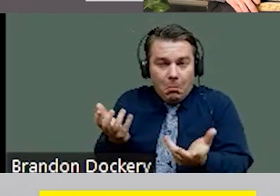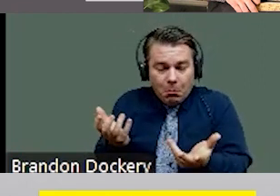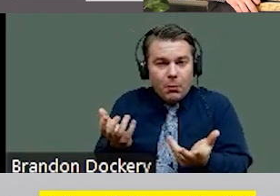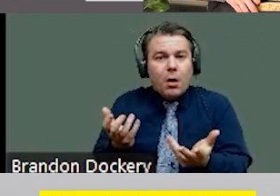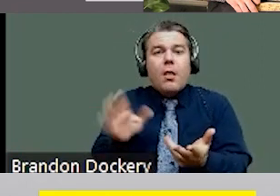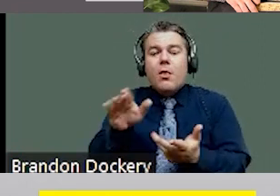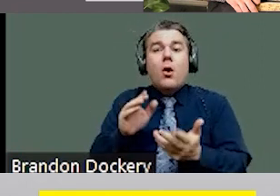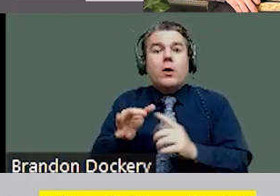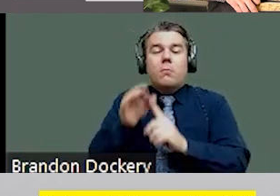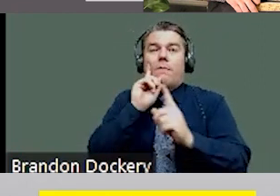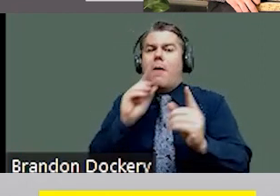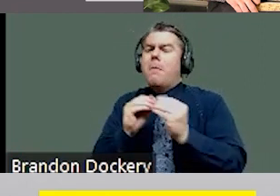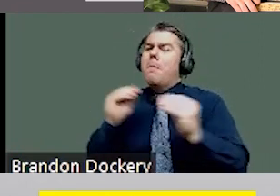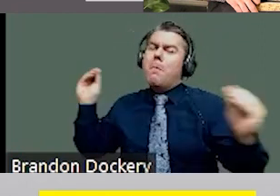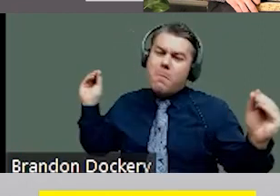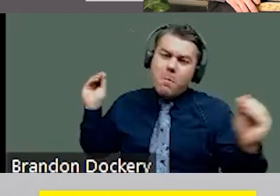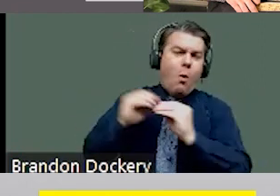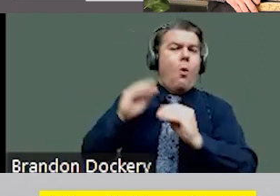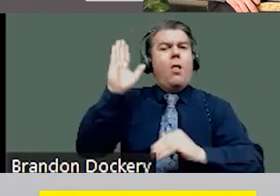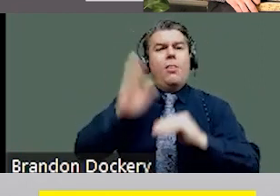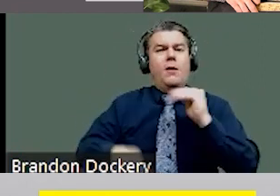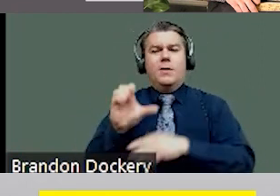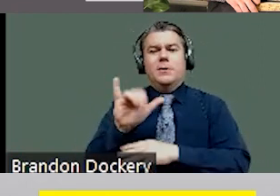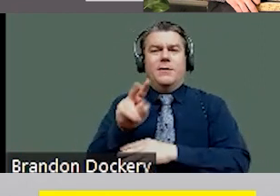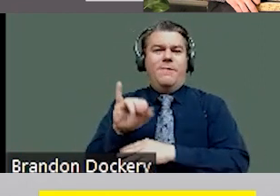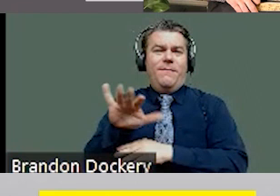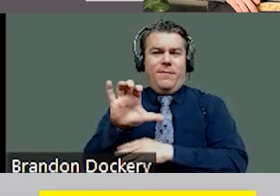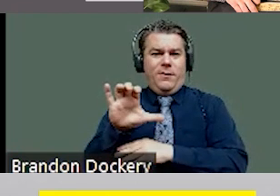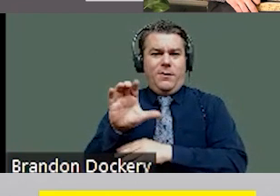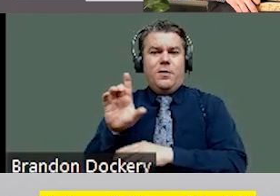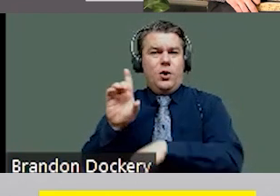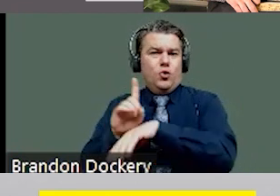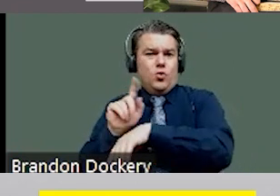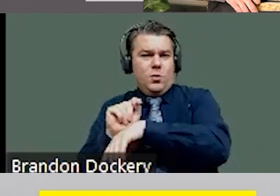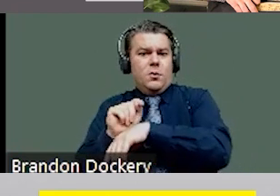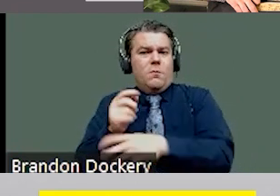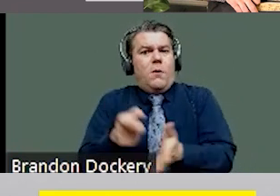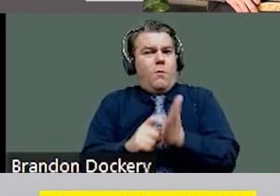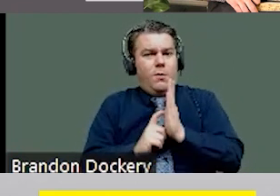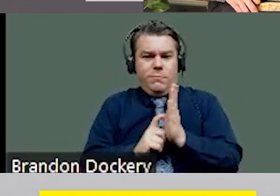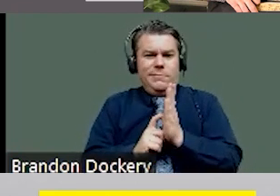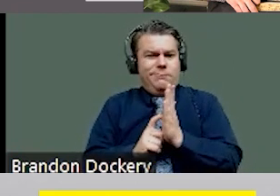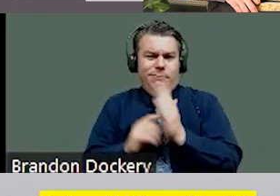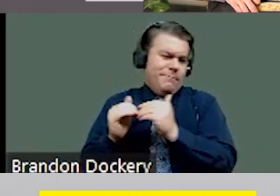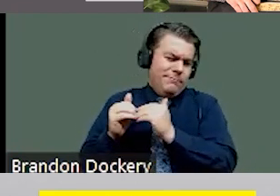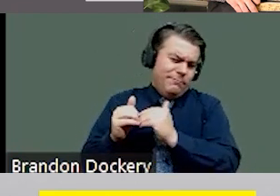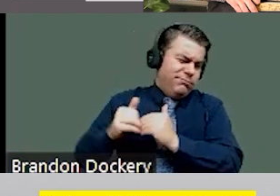extended full-time work go way beyond the civic duty requirement.